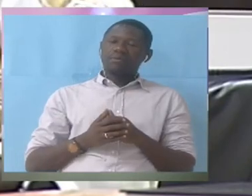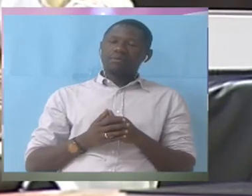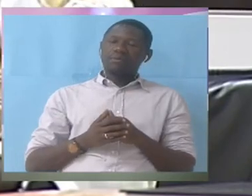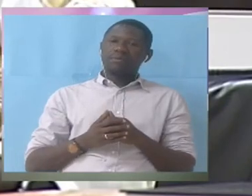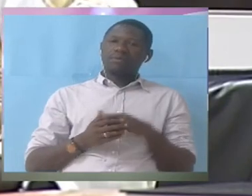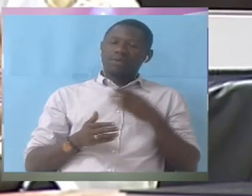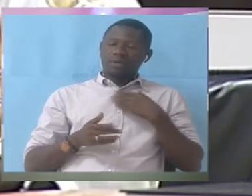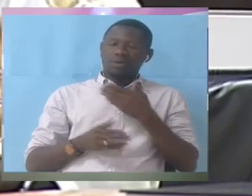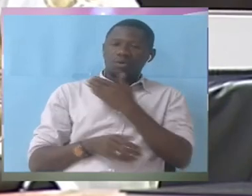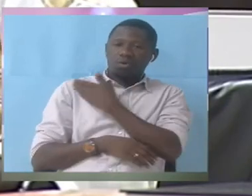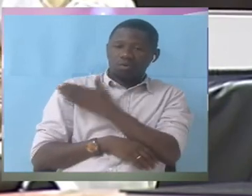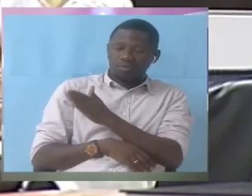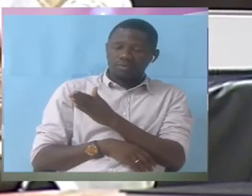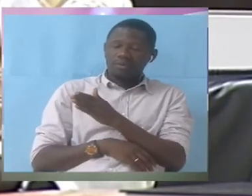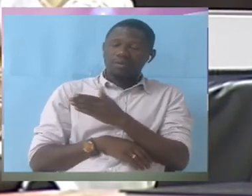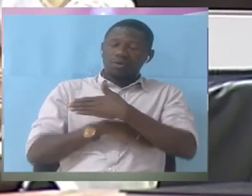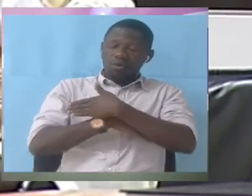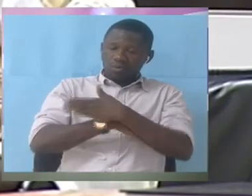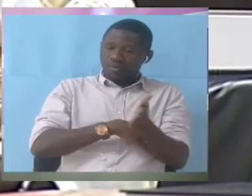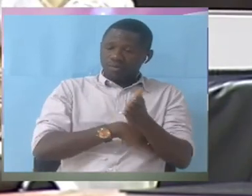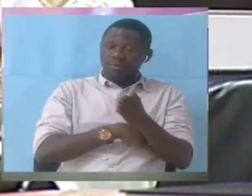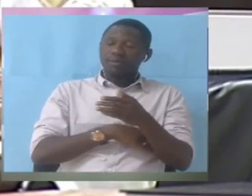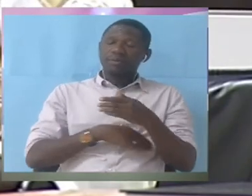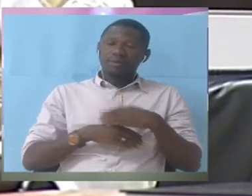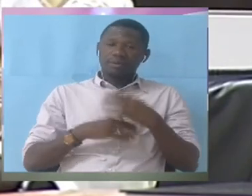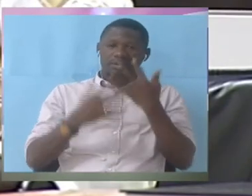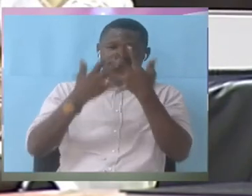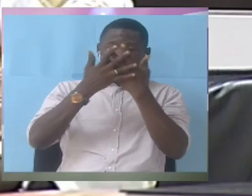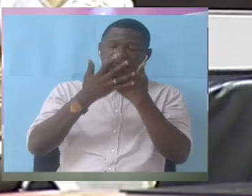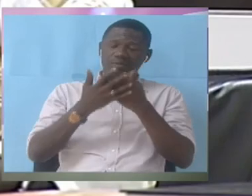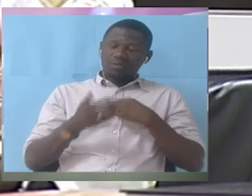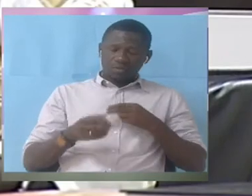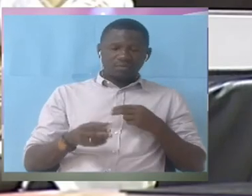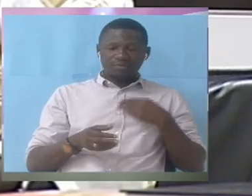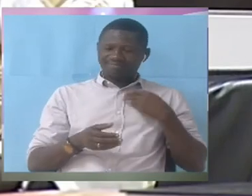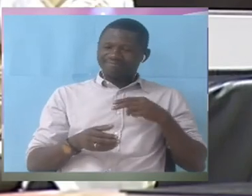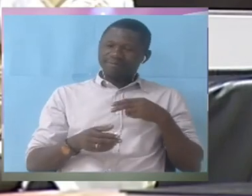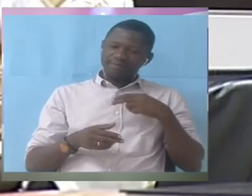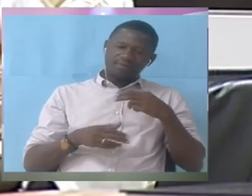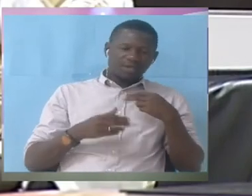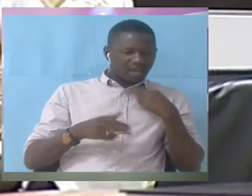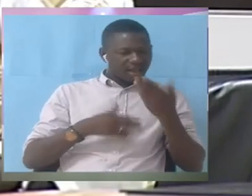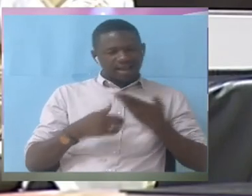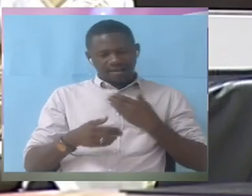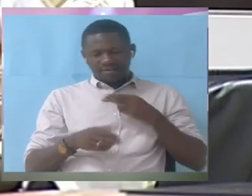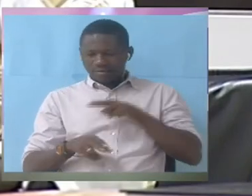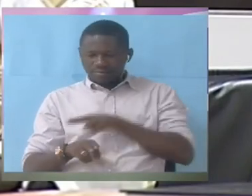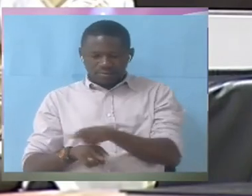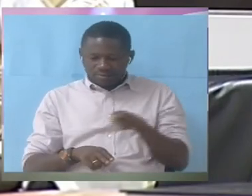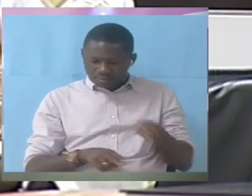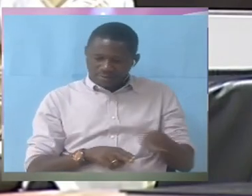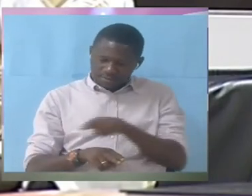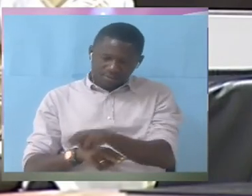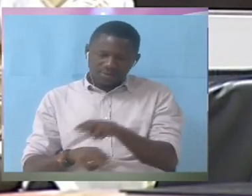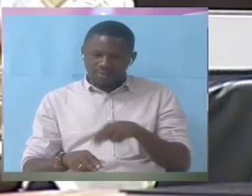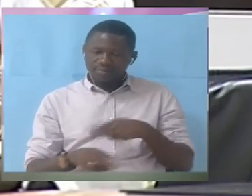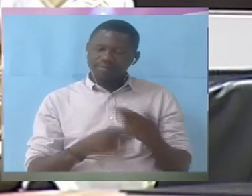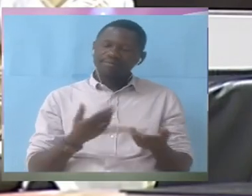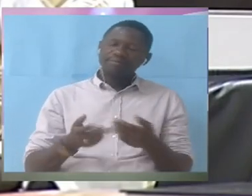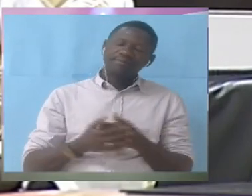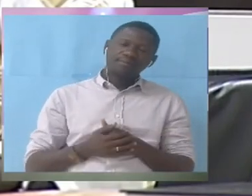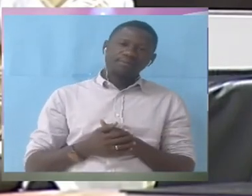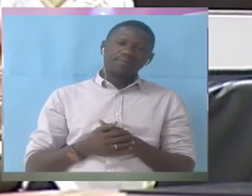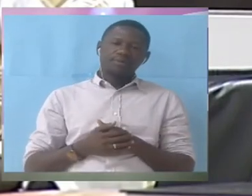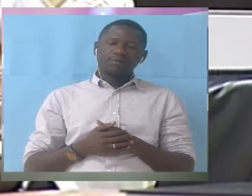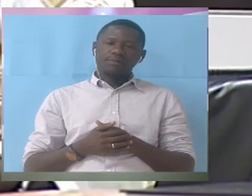we walked out to play draft. Non lañ démé ñu continue té da su ñalew éw ci suba sa continue ni nga xamné mom lañ daan